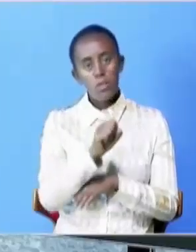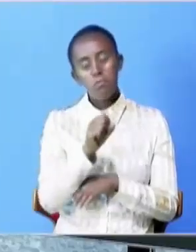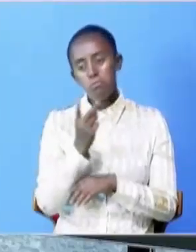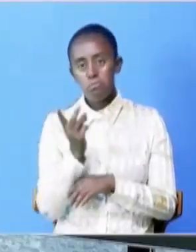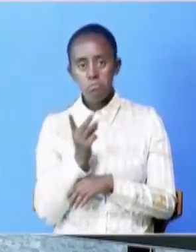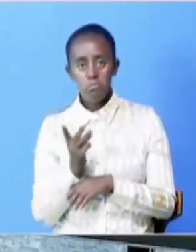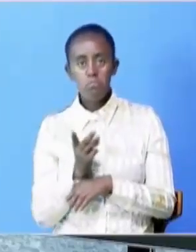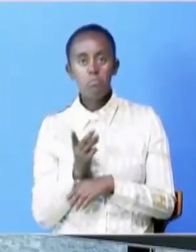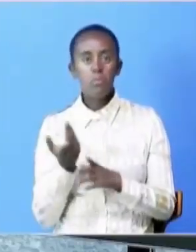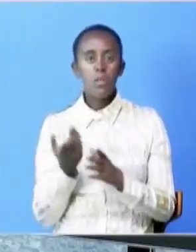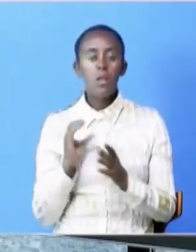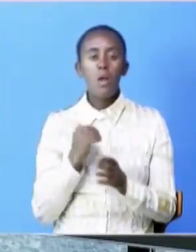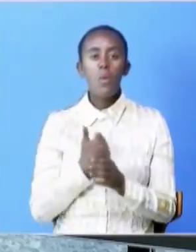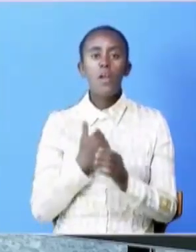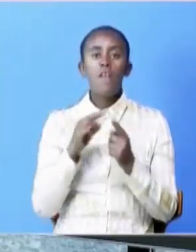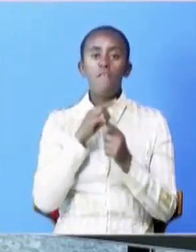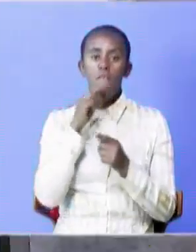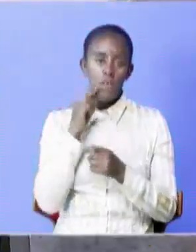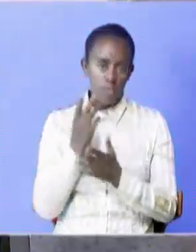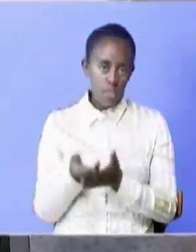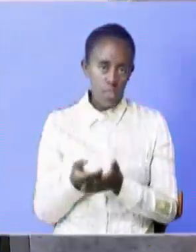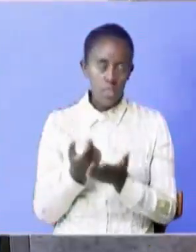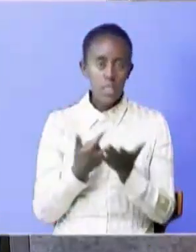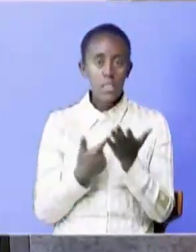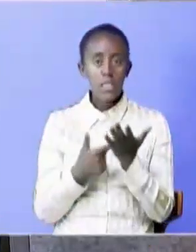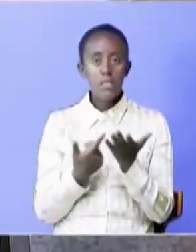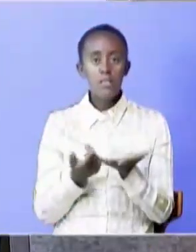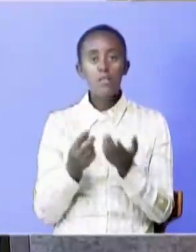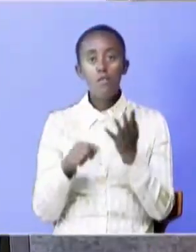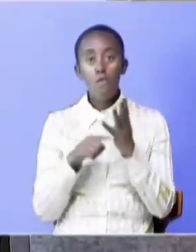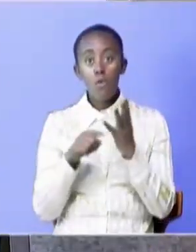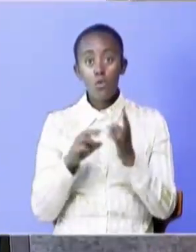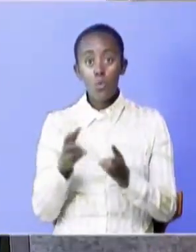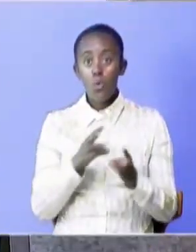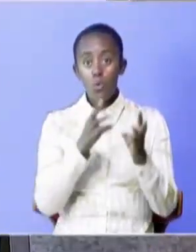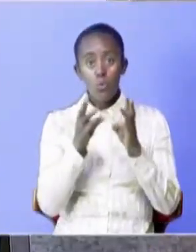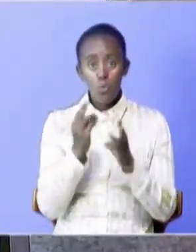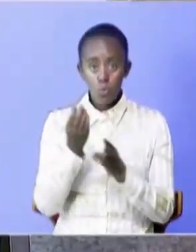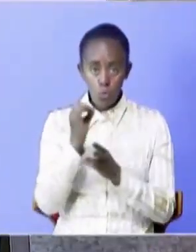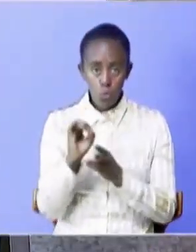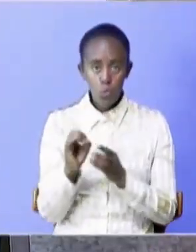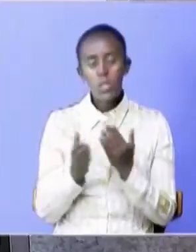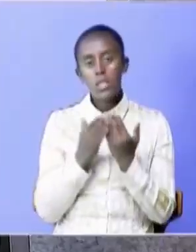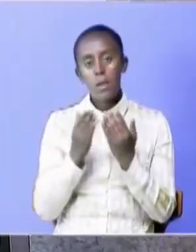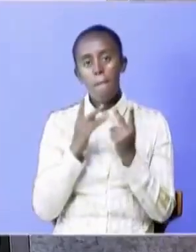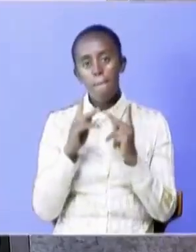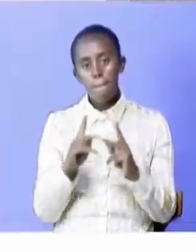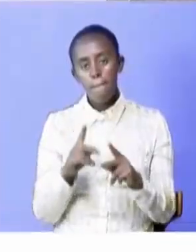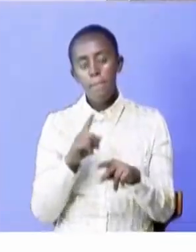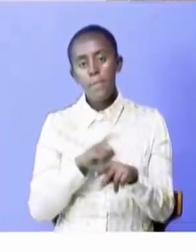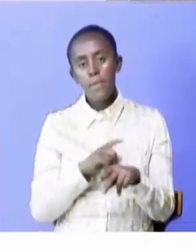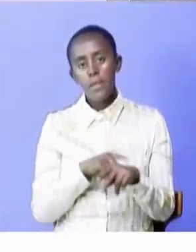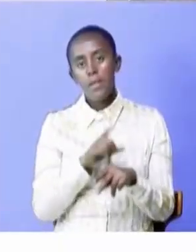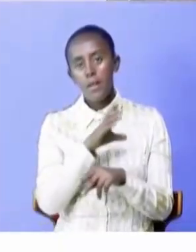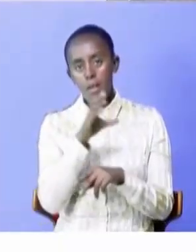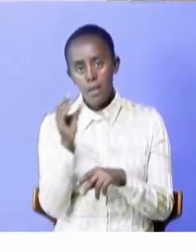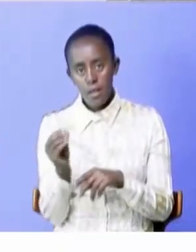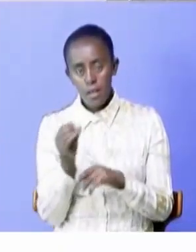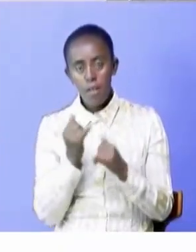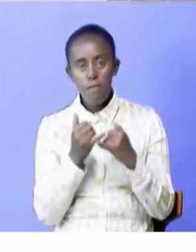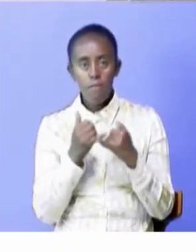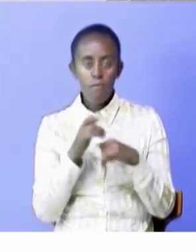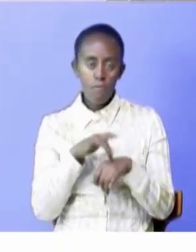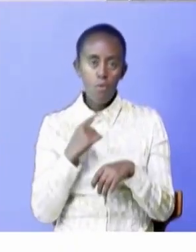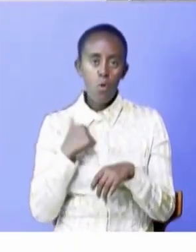depending on our verb. So this is the fourth way of using the simple present tense. And